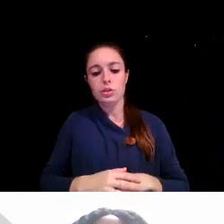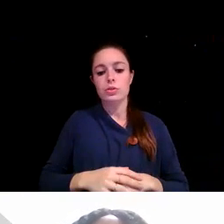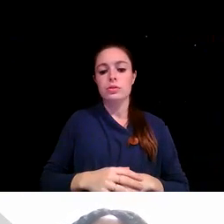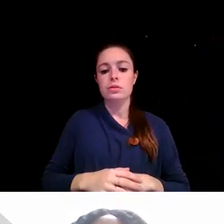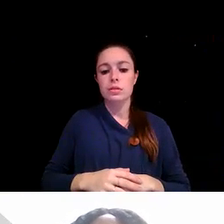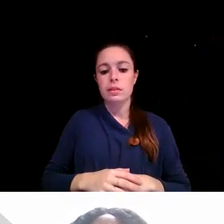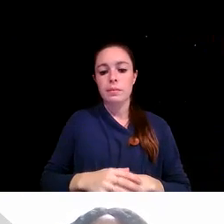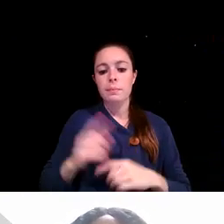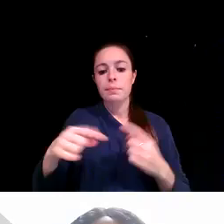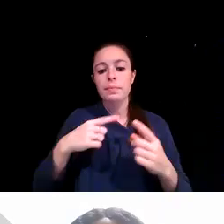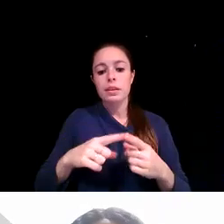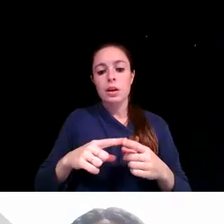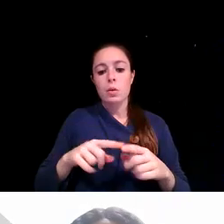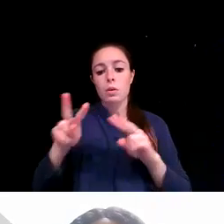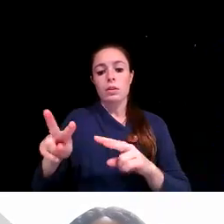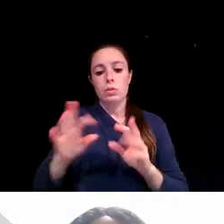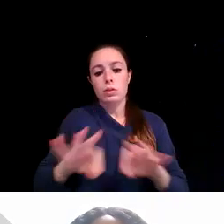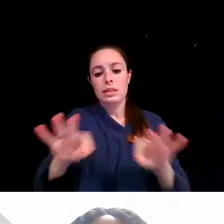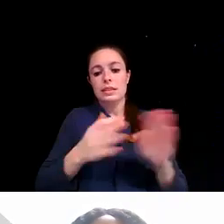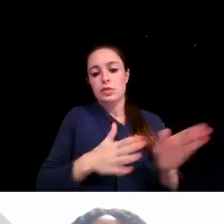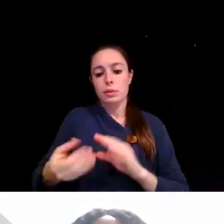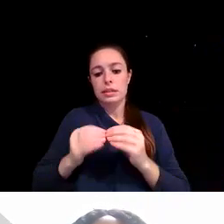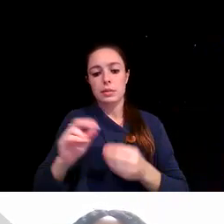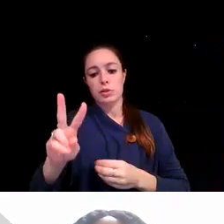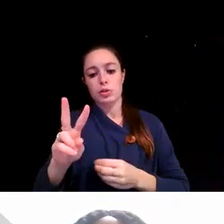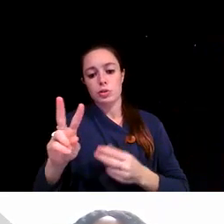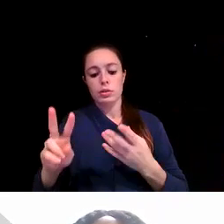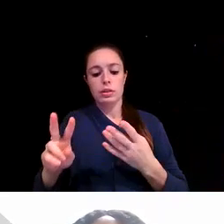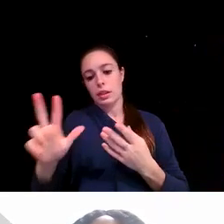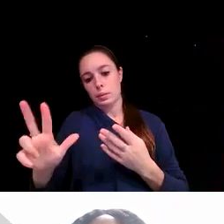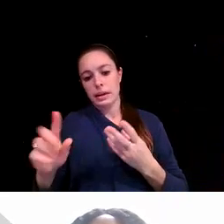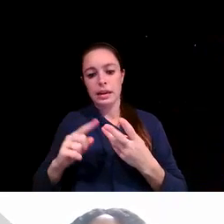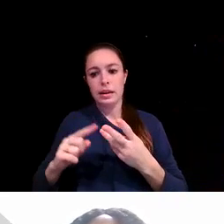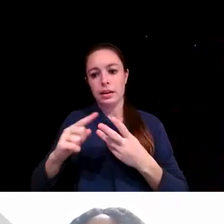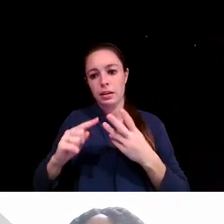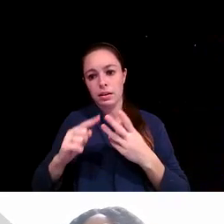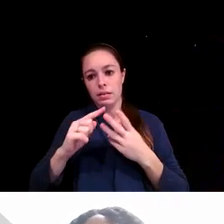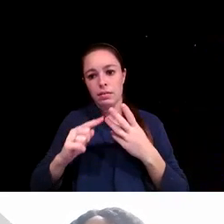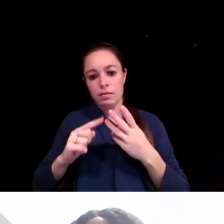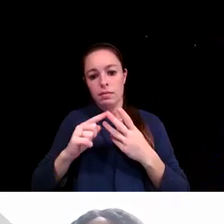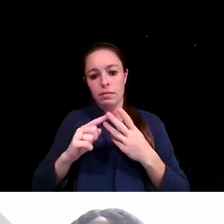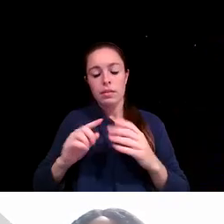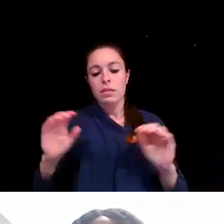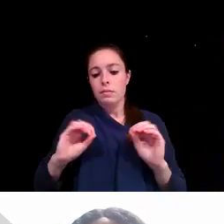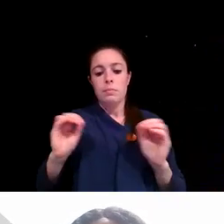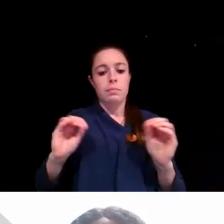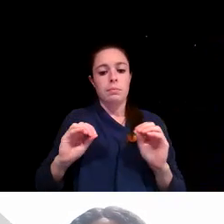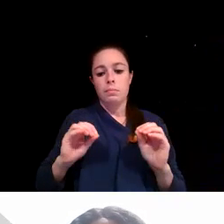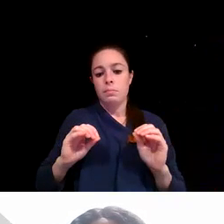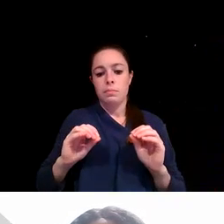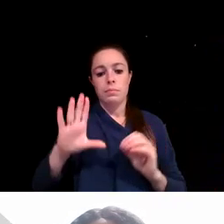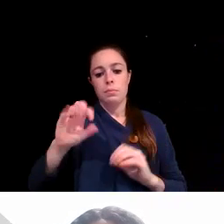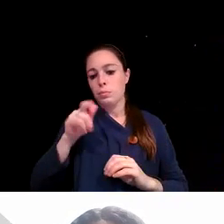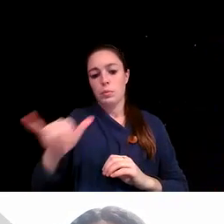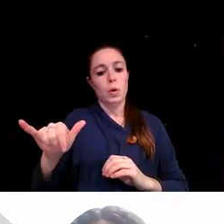Essential Plan 2 and 3, we'll see that there is zero copayment for all the services I've mentioned under